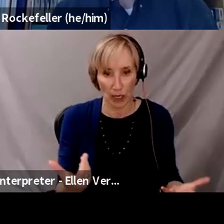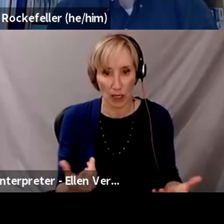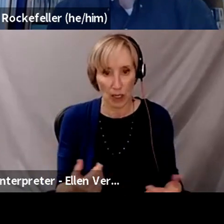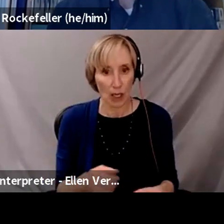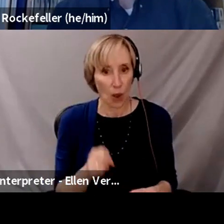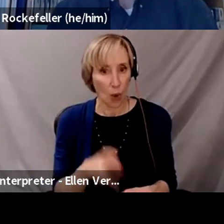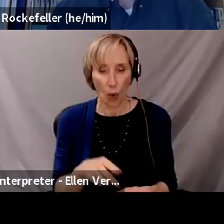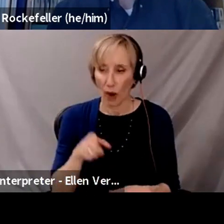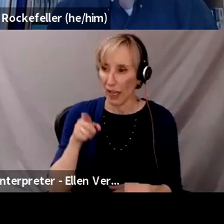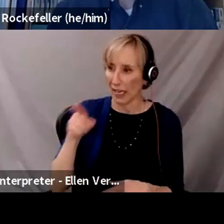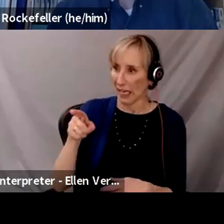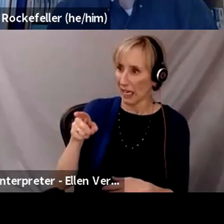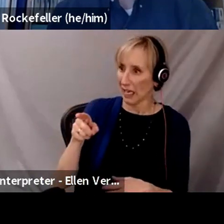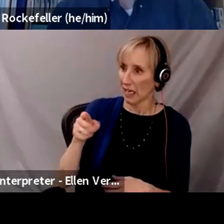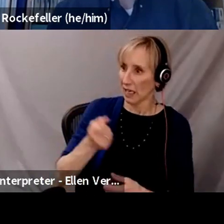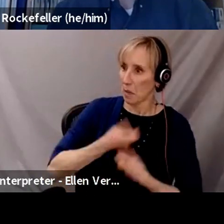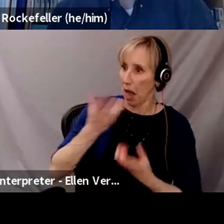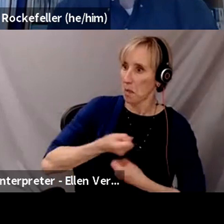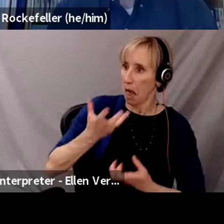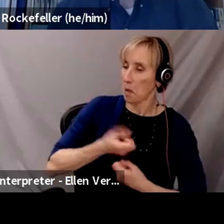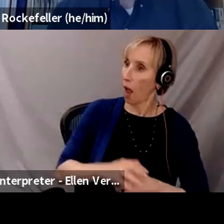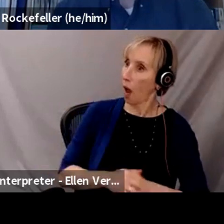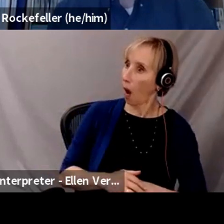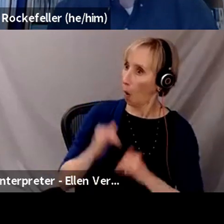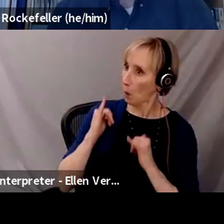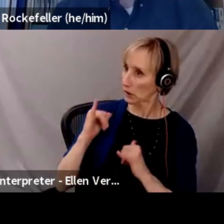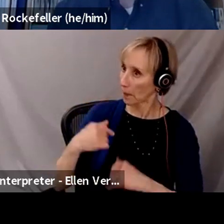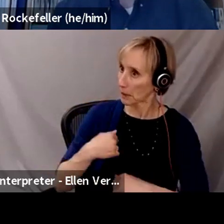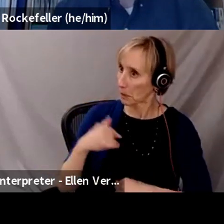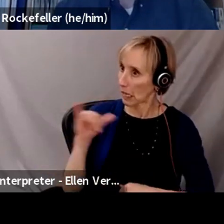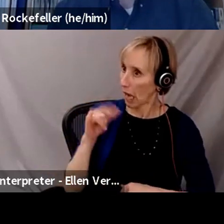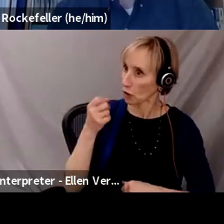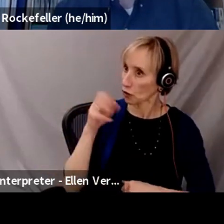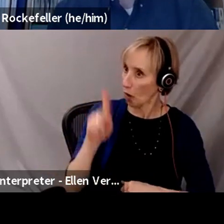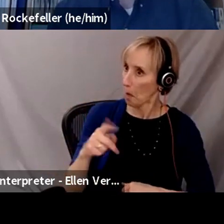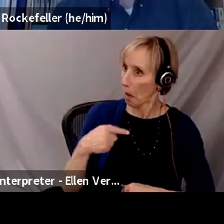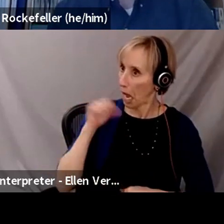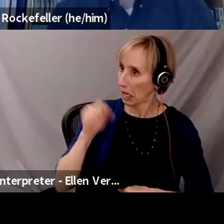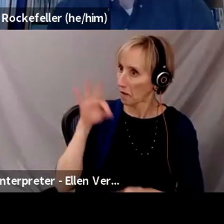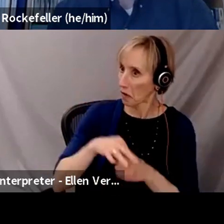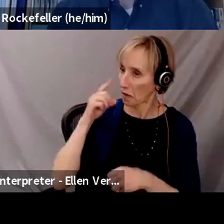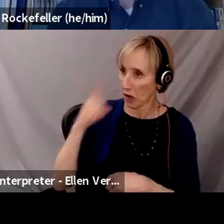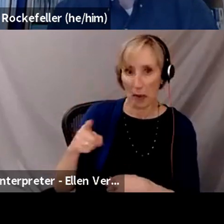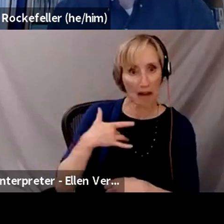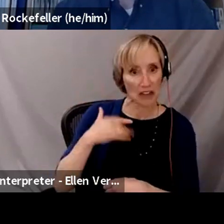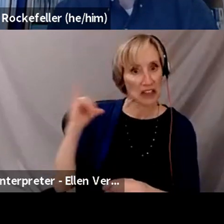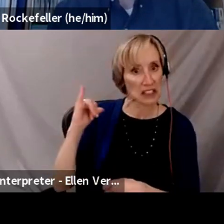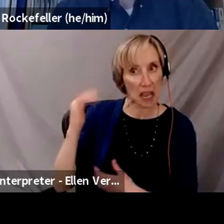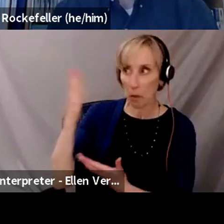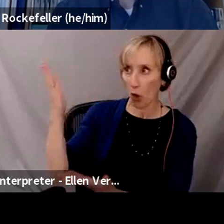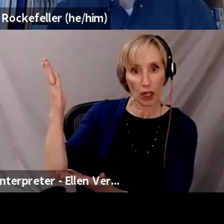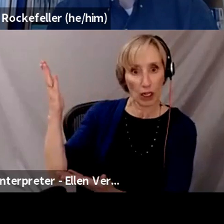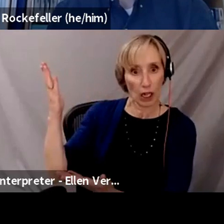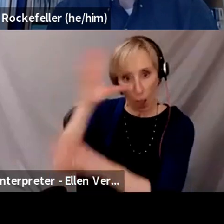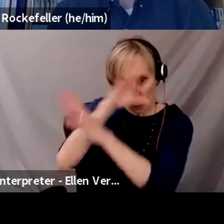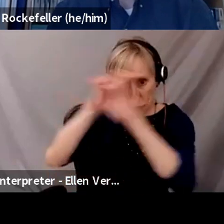think this way, it gets so dangerous so quickly. I think a lot about the civil rights movement. It was at a point where it was